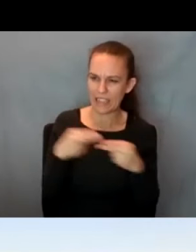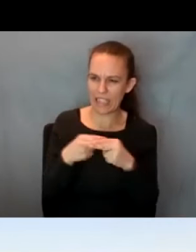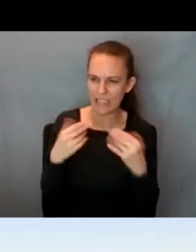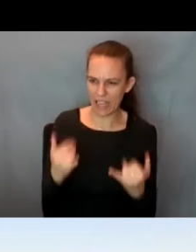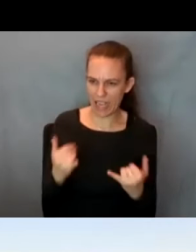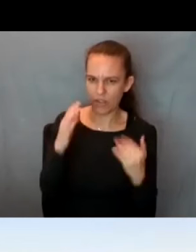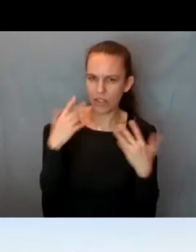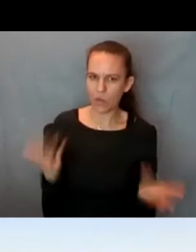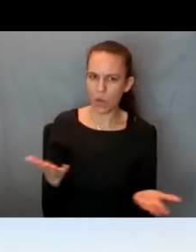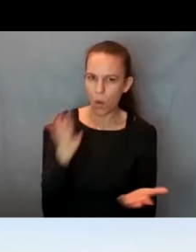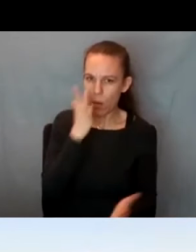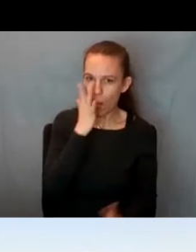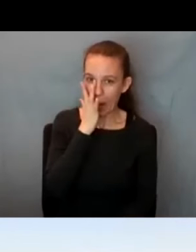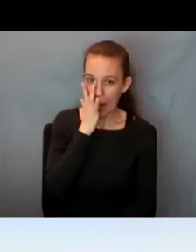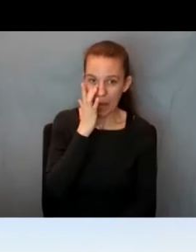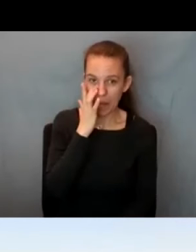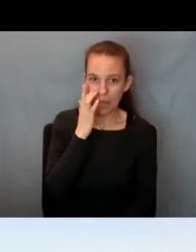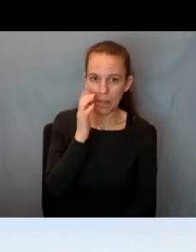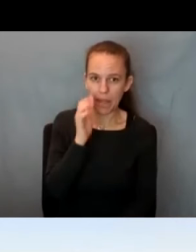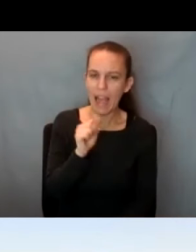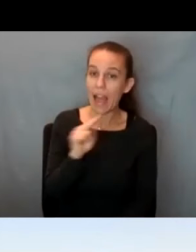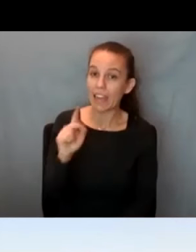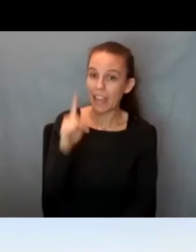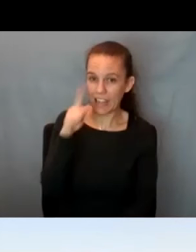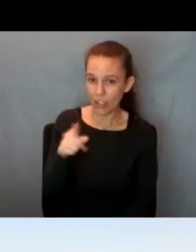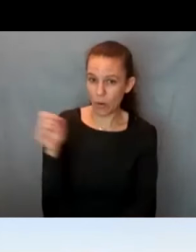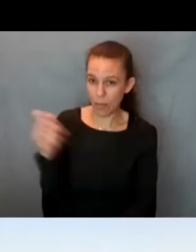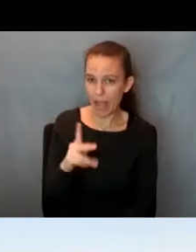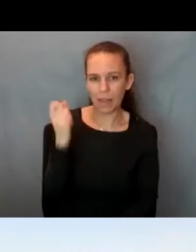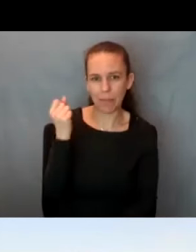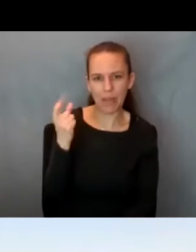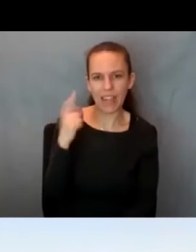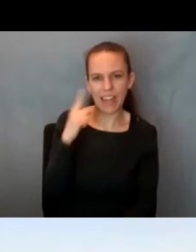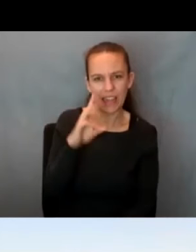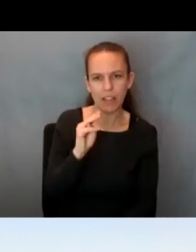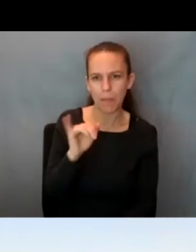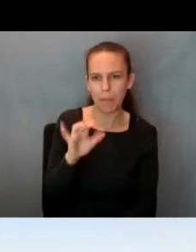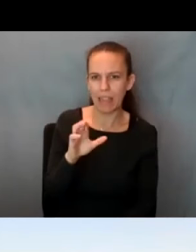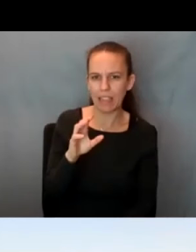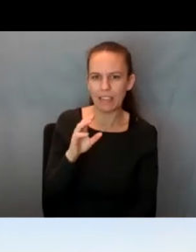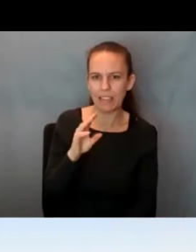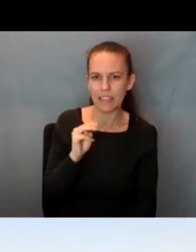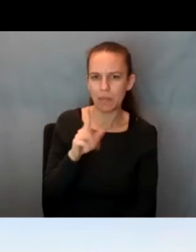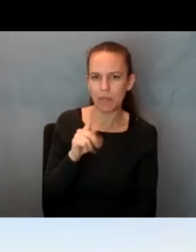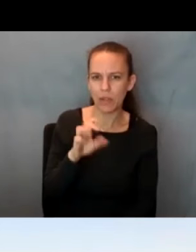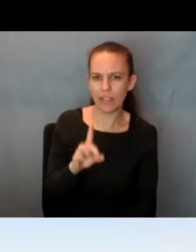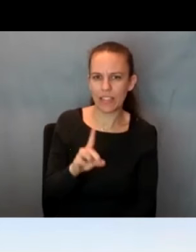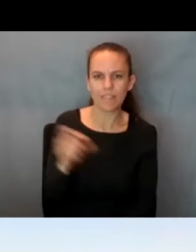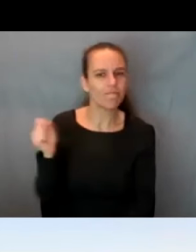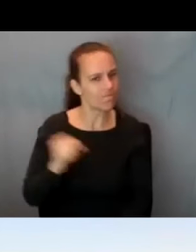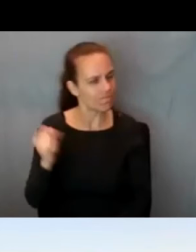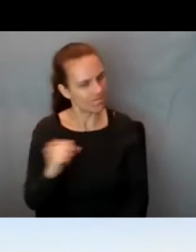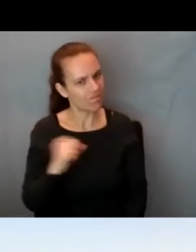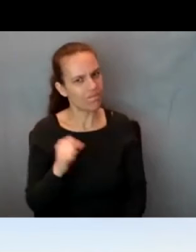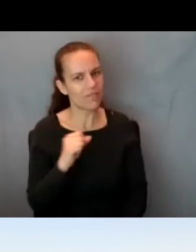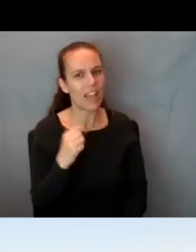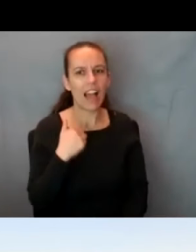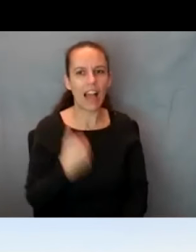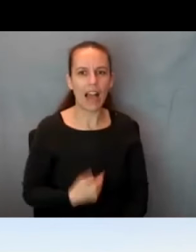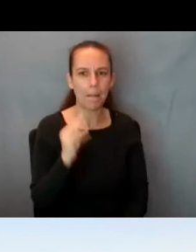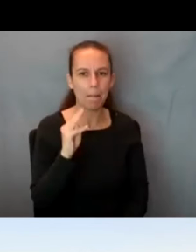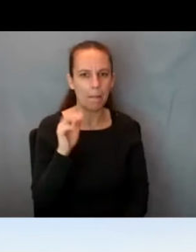Anna, I think you are back, but I think your microphone is your connection. I'm back. We